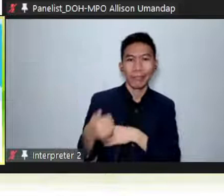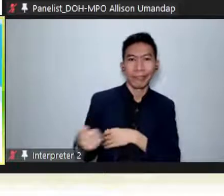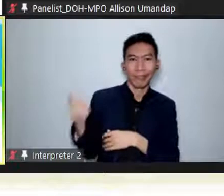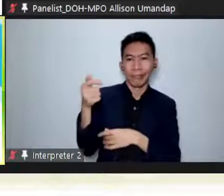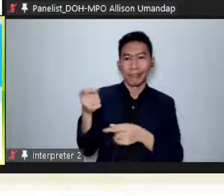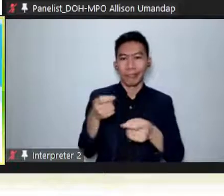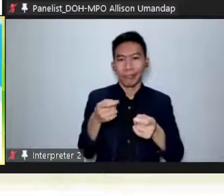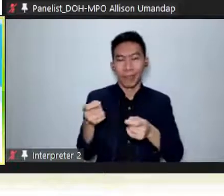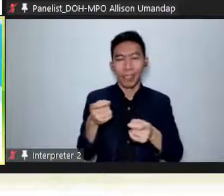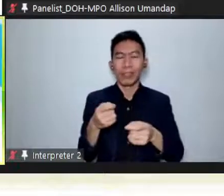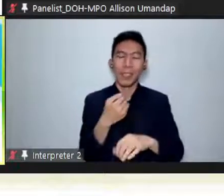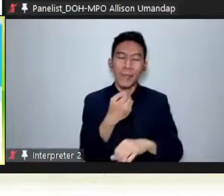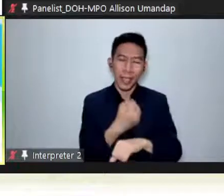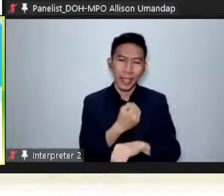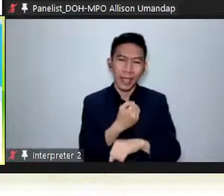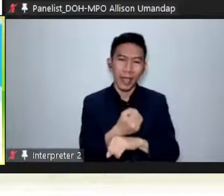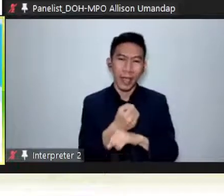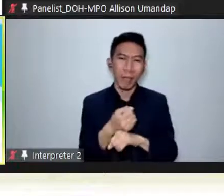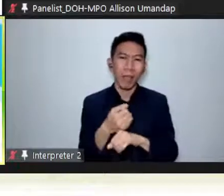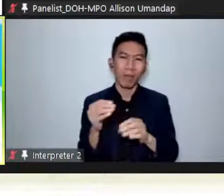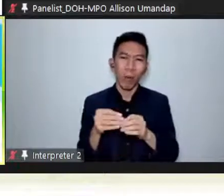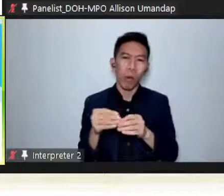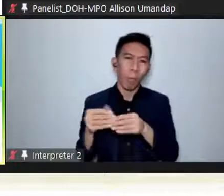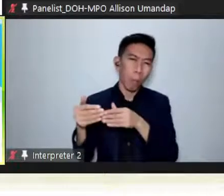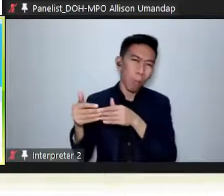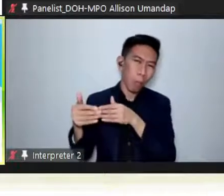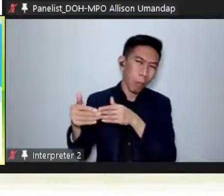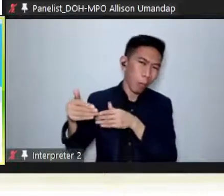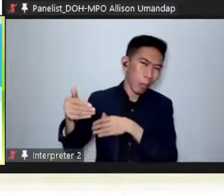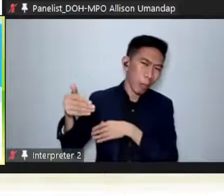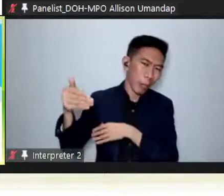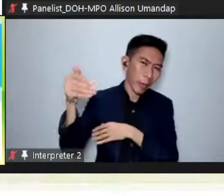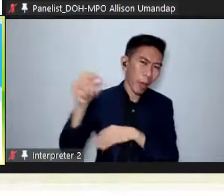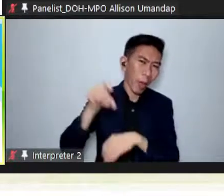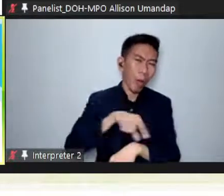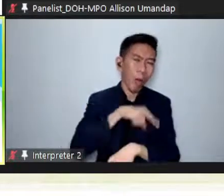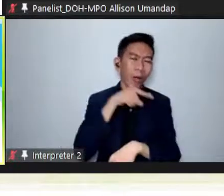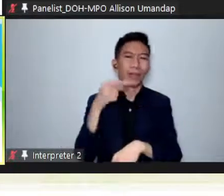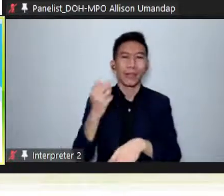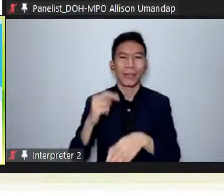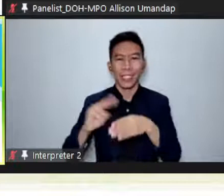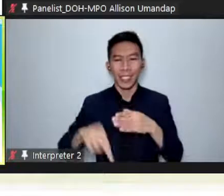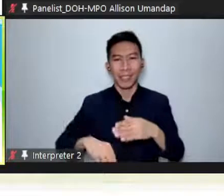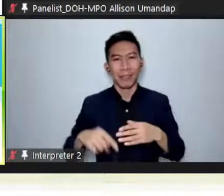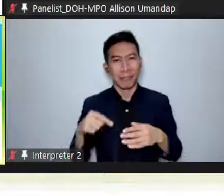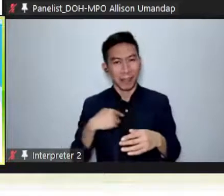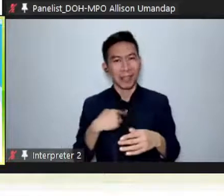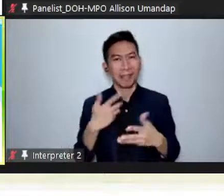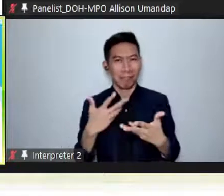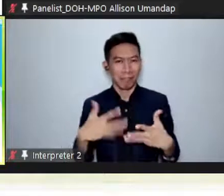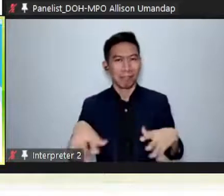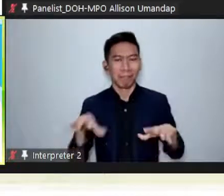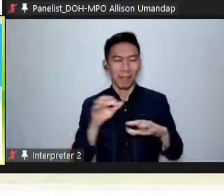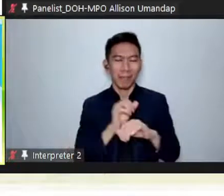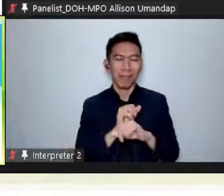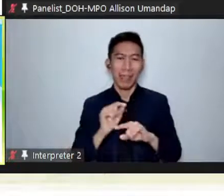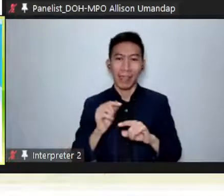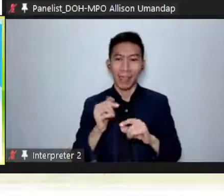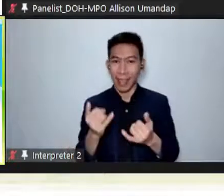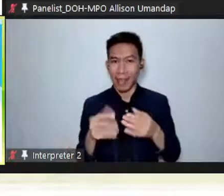mas mahirapan tayo and mas matagal yung output. Perhaps I just like to end there and say we have so much to